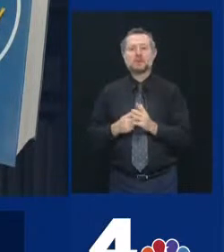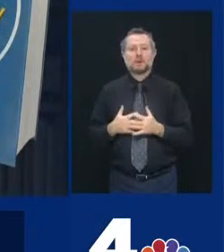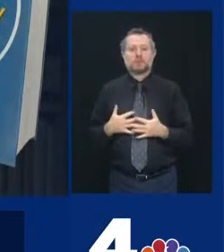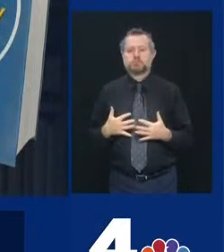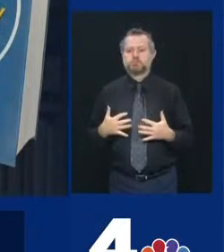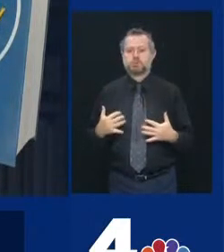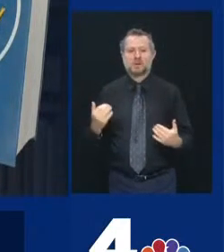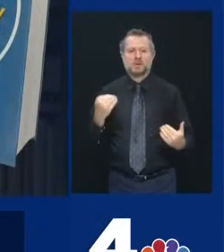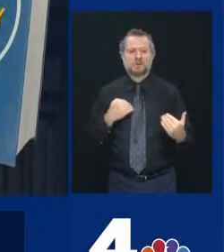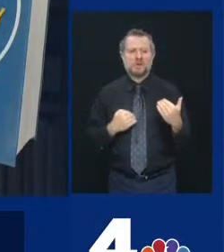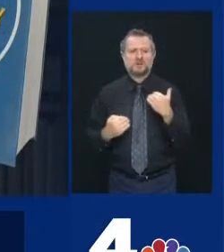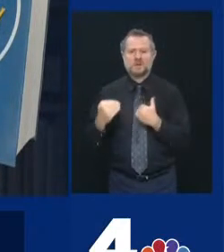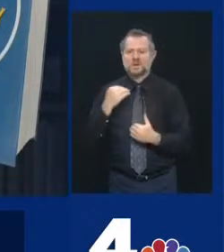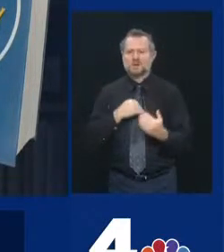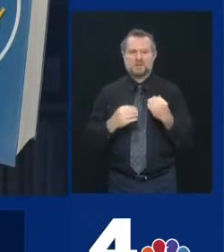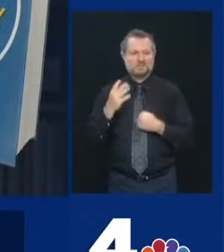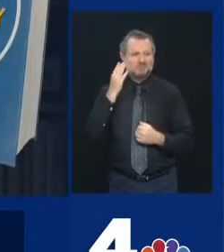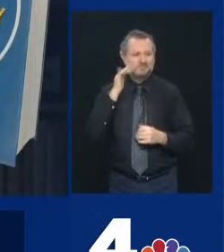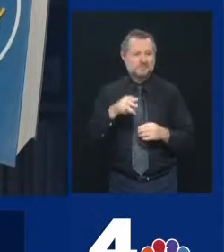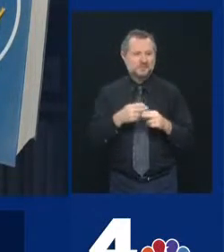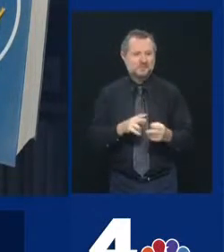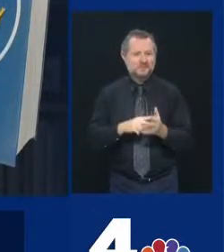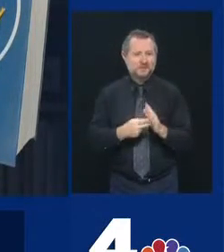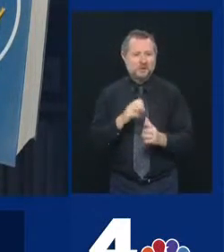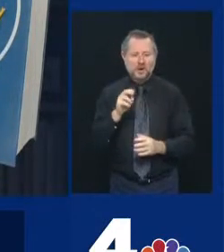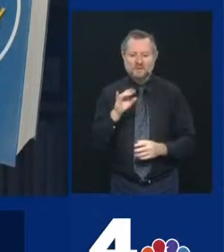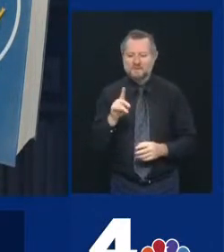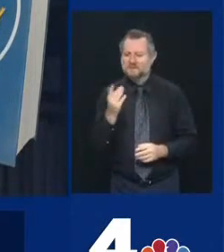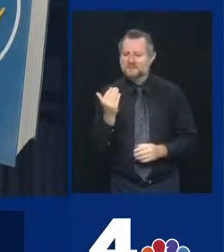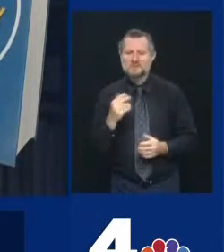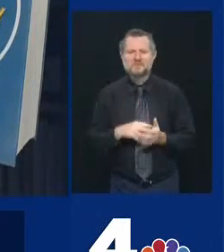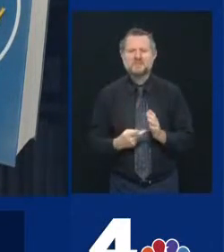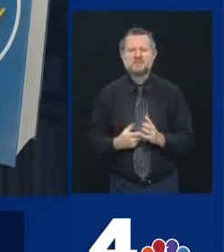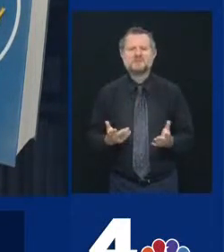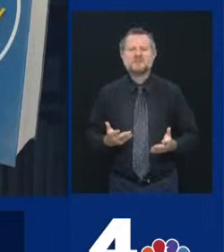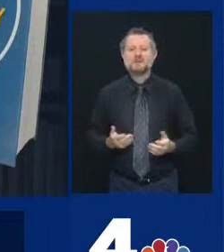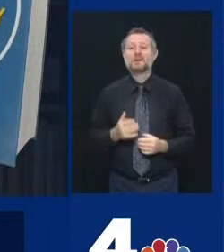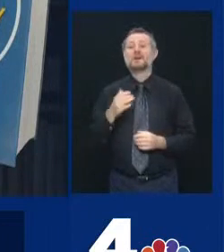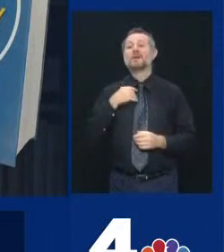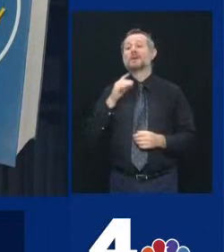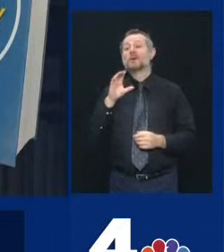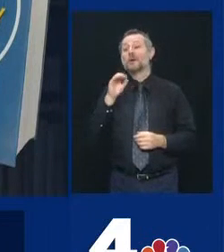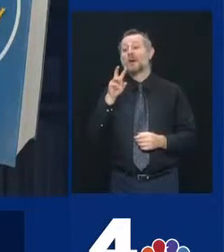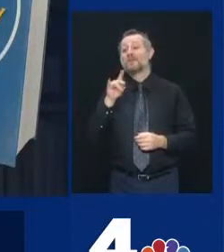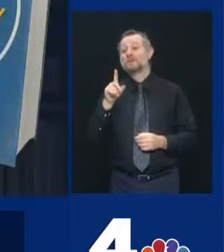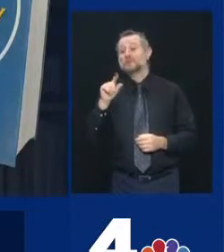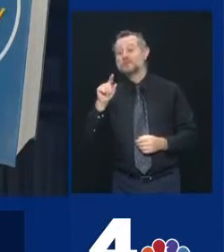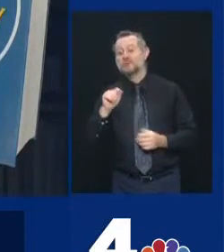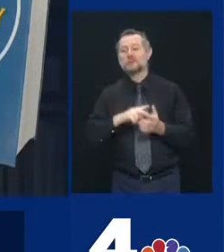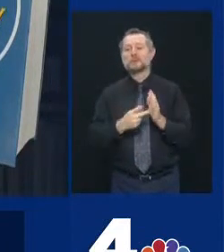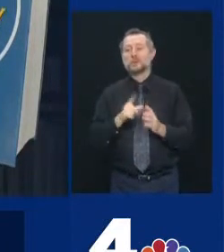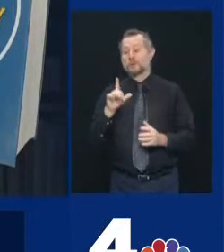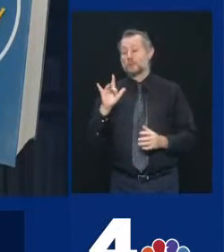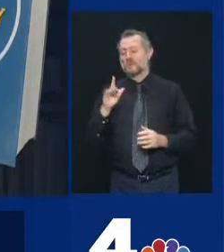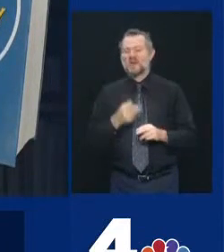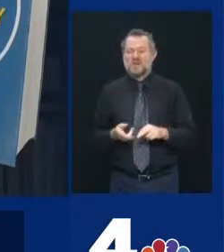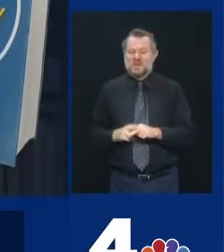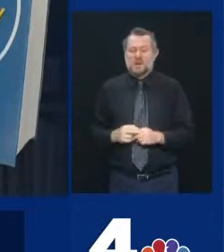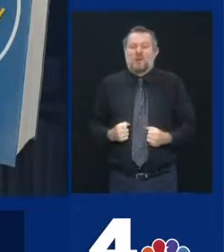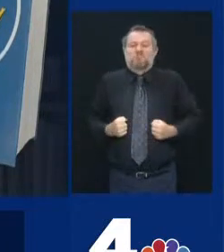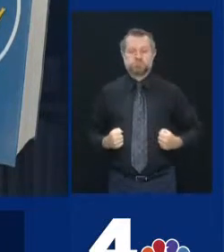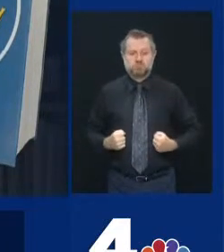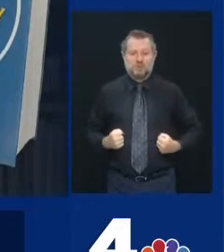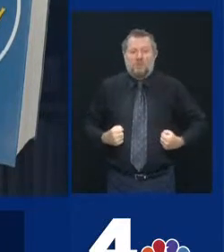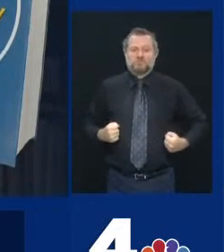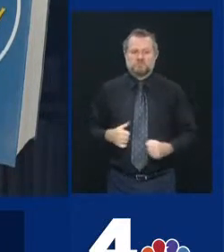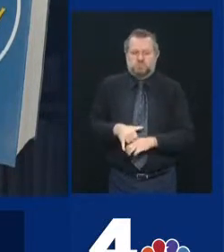pandemic can be COVID-15. There's also COVID-20, there's a COVID-25. But we're